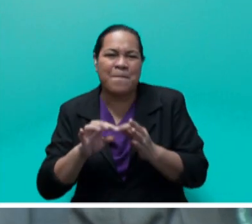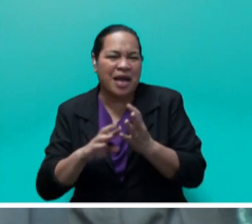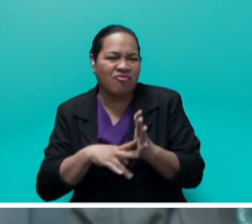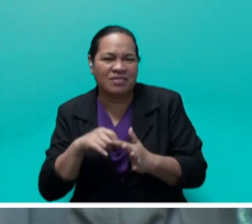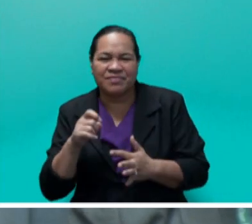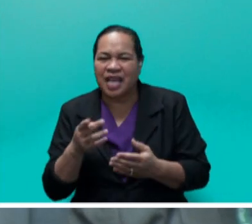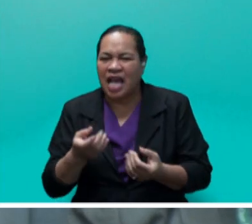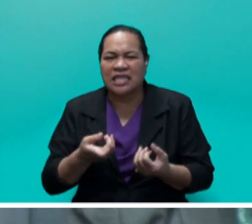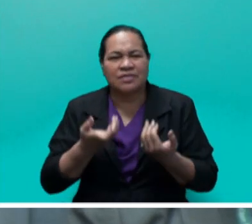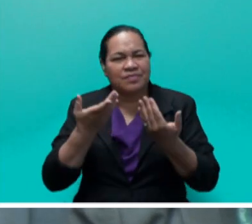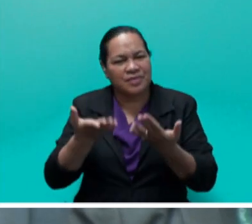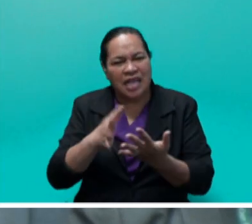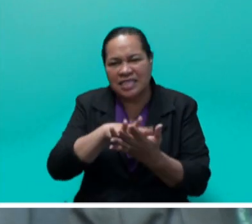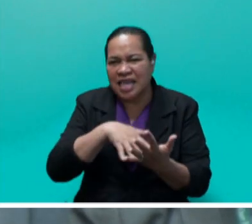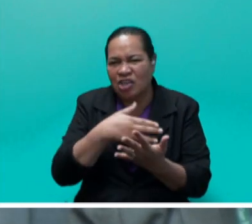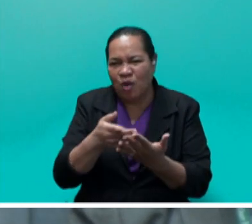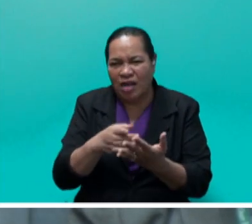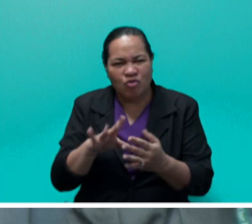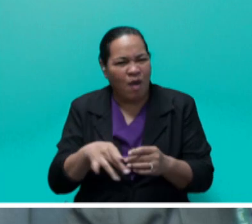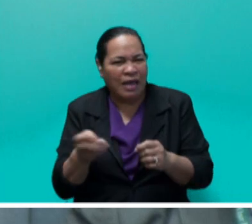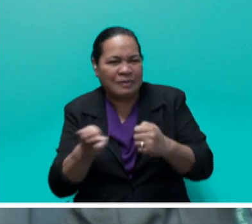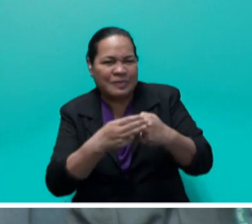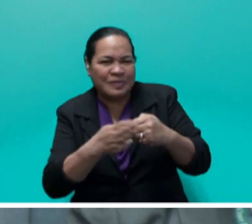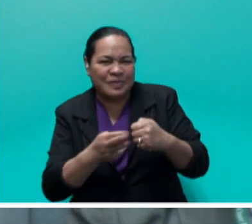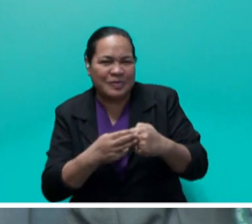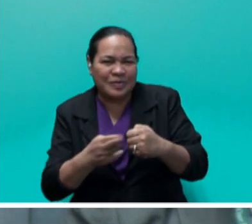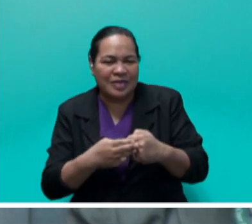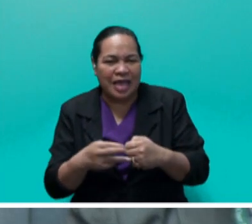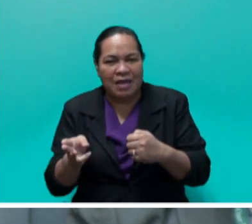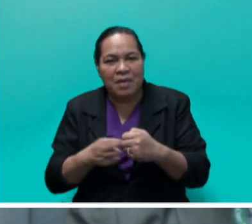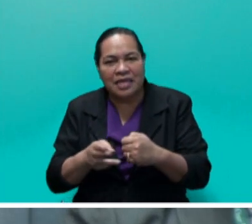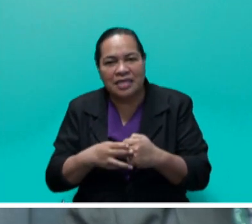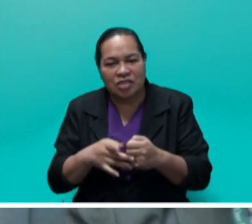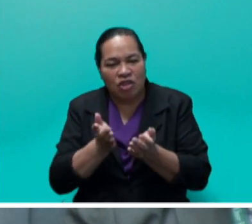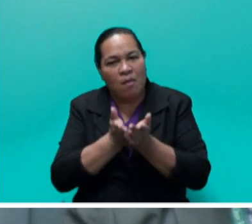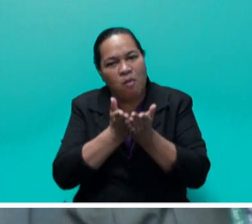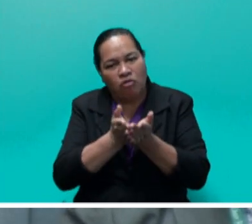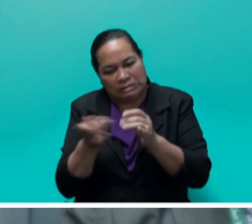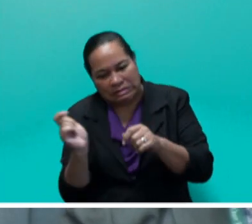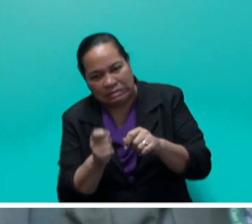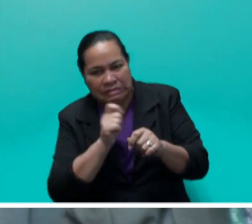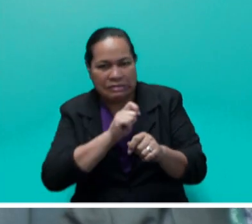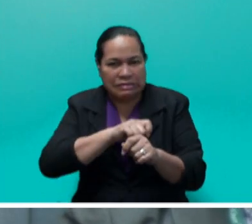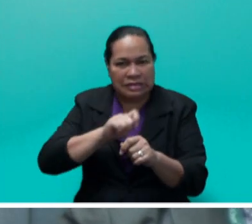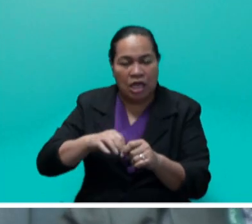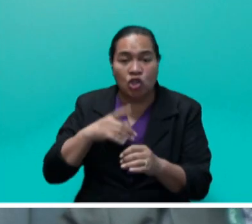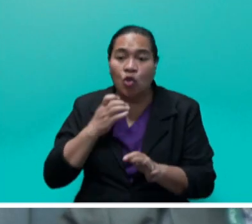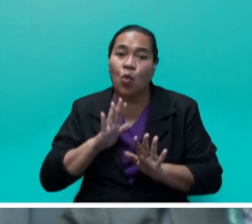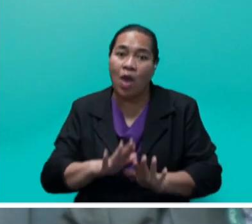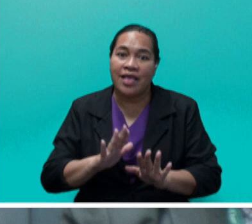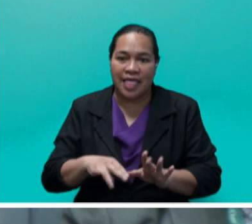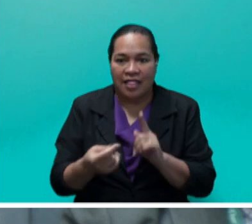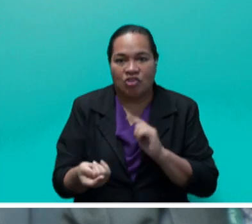provision services, scheduled slipway engagement for repair and maintenance, and also to await the change